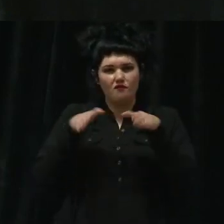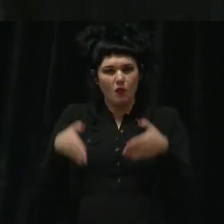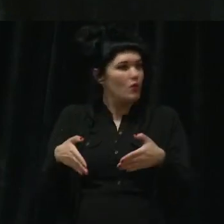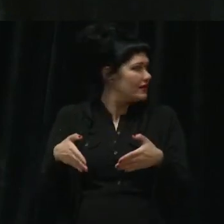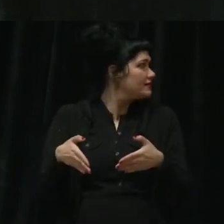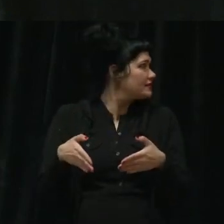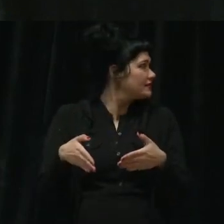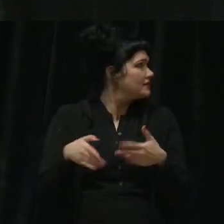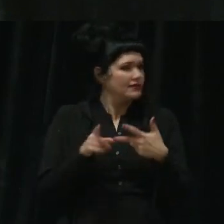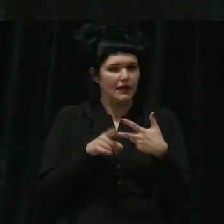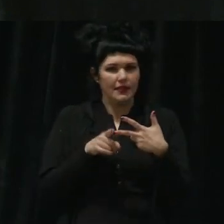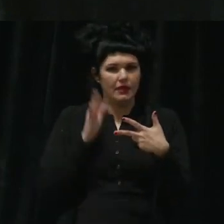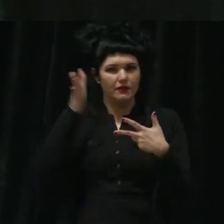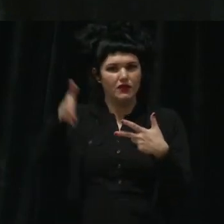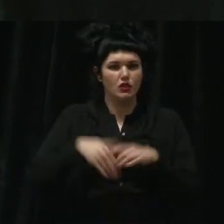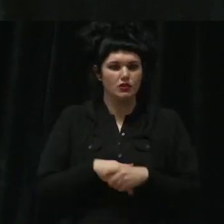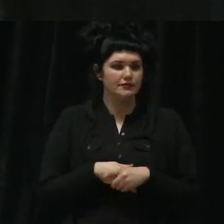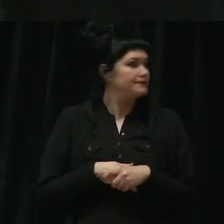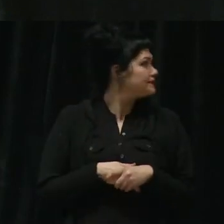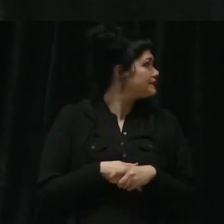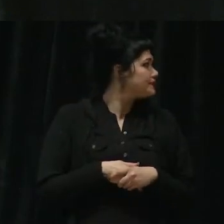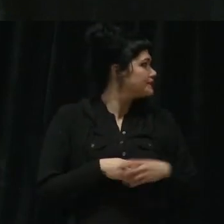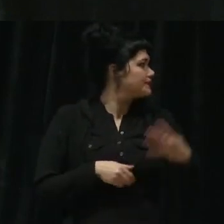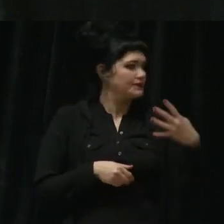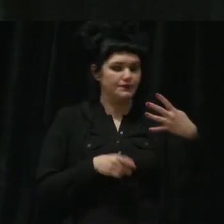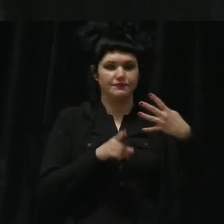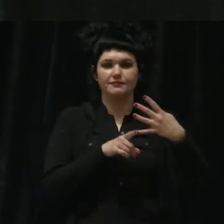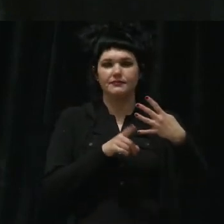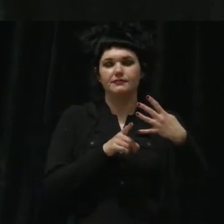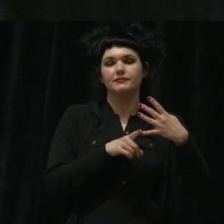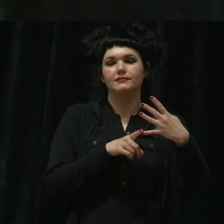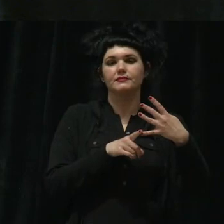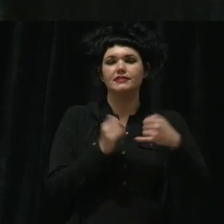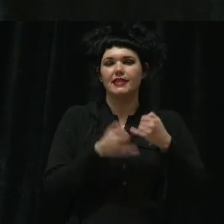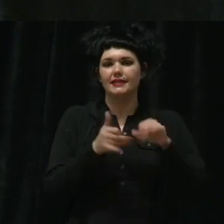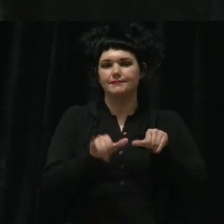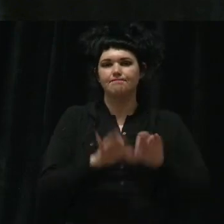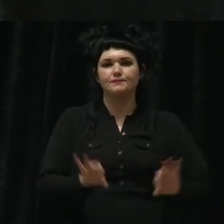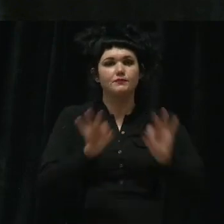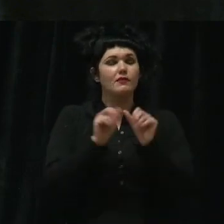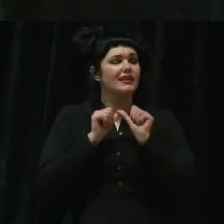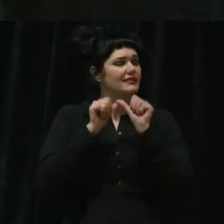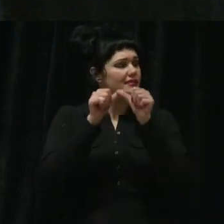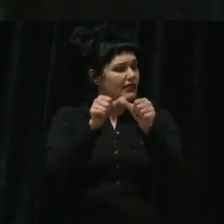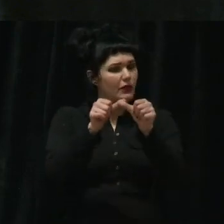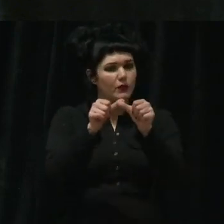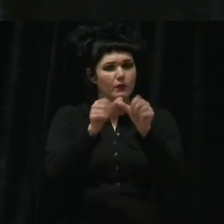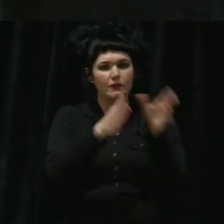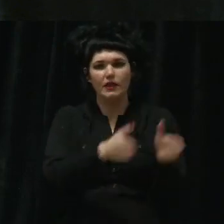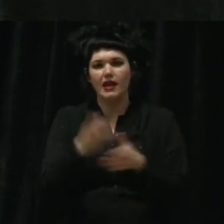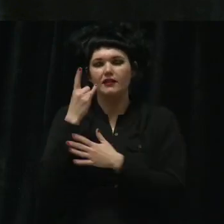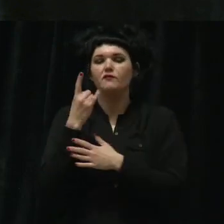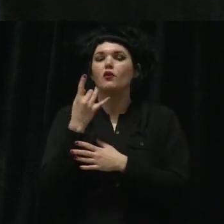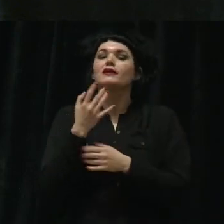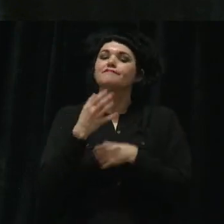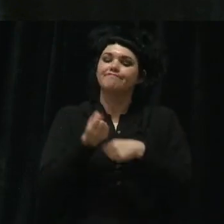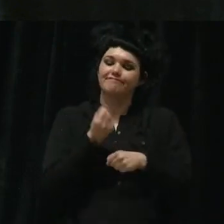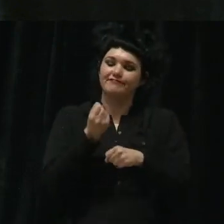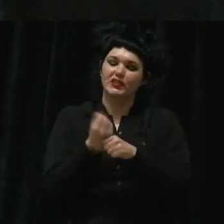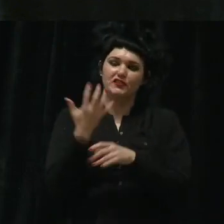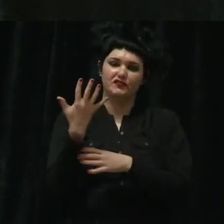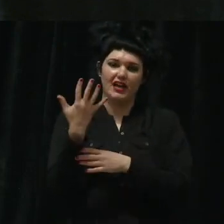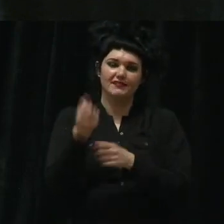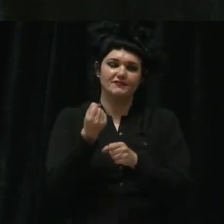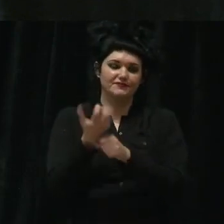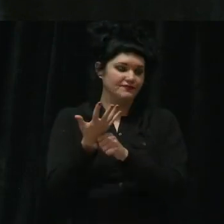the future. And then last but not least, continuing planning for year five in terms of our